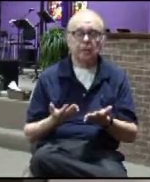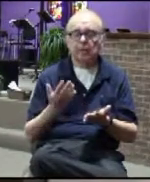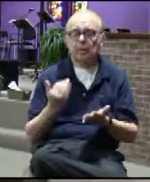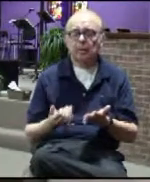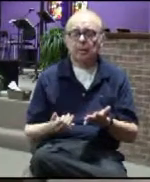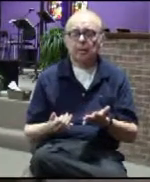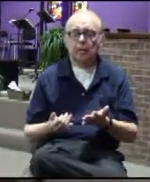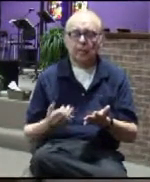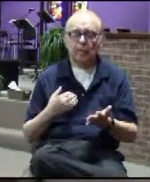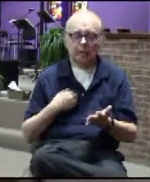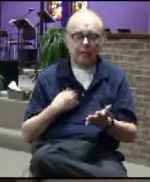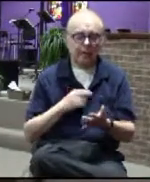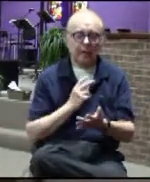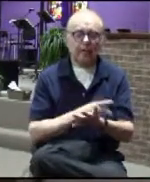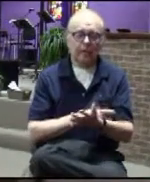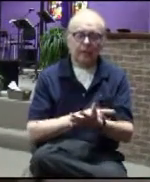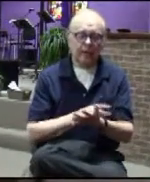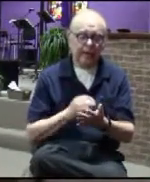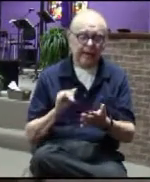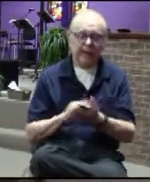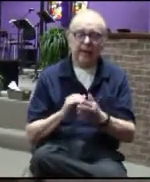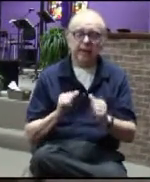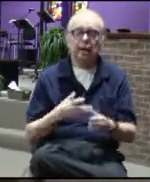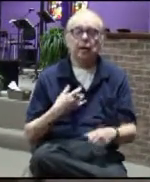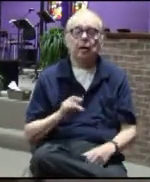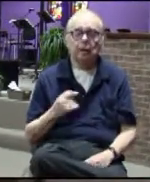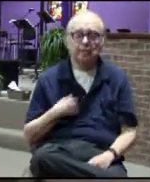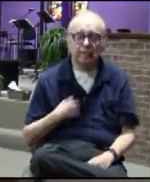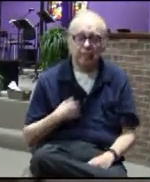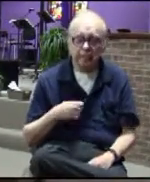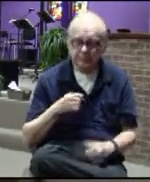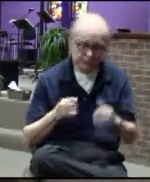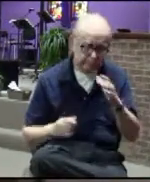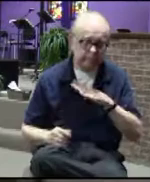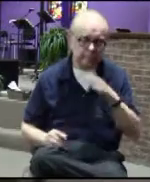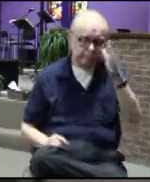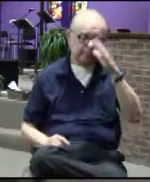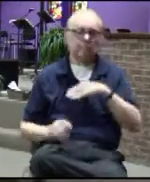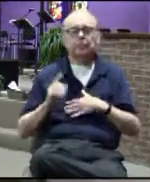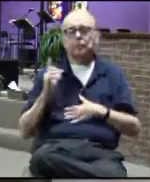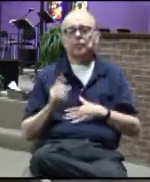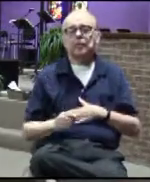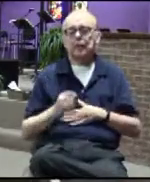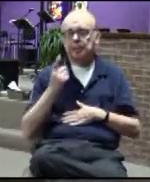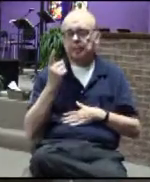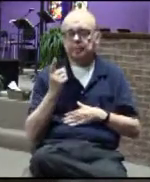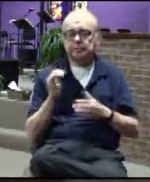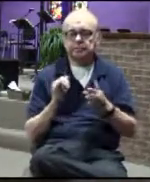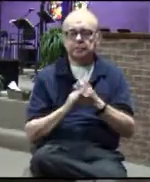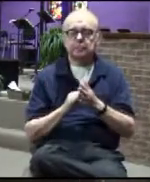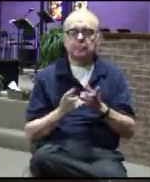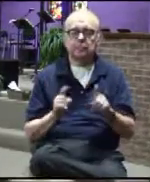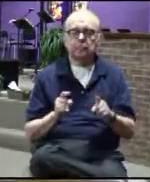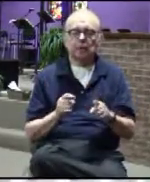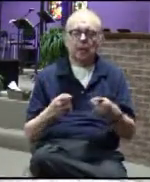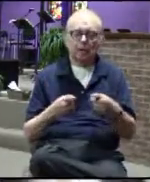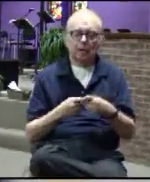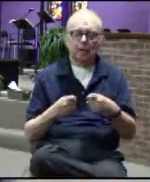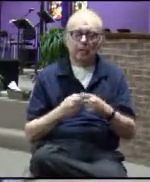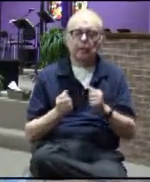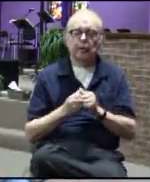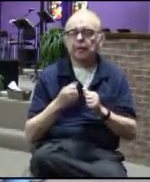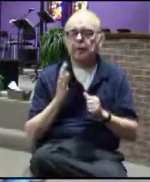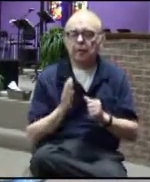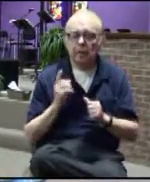because it has power in there that can hurt me ladies and gentlemen we need to understand that when you plug into